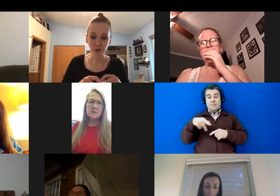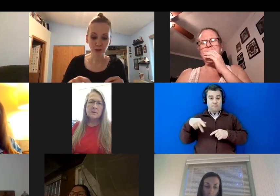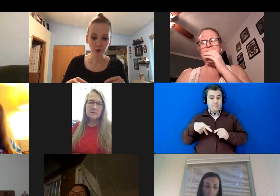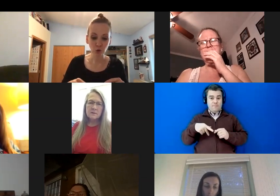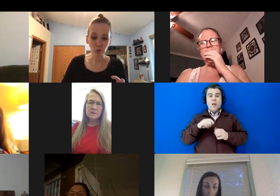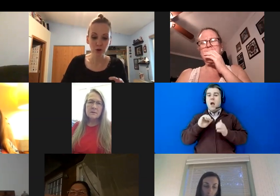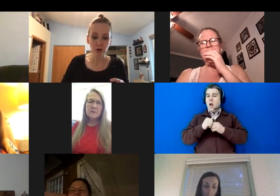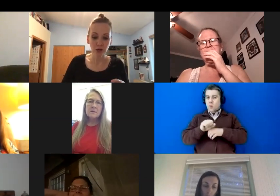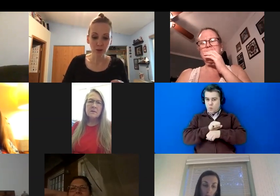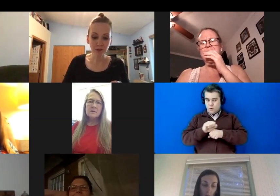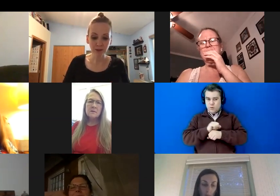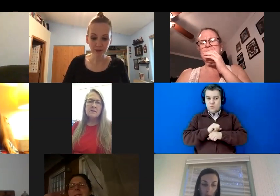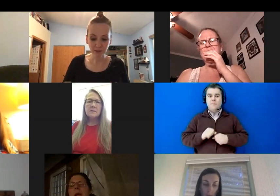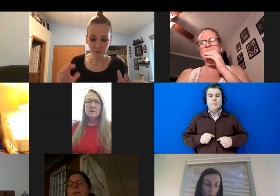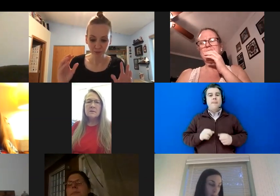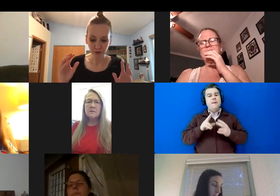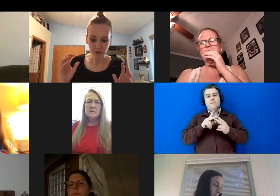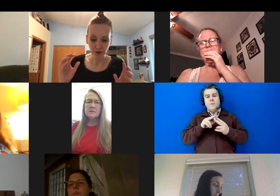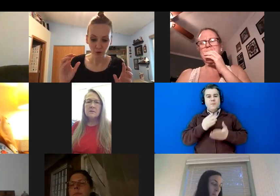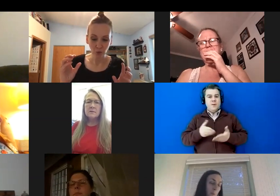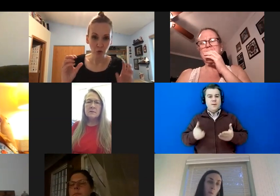it functions. So a couple of things.